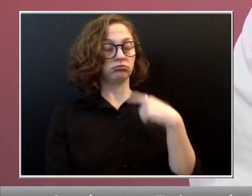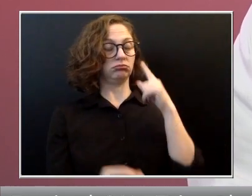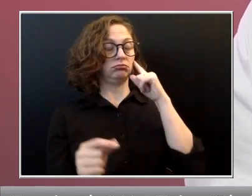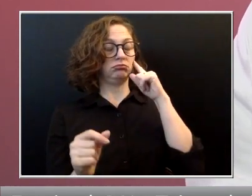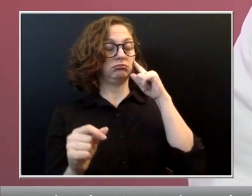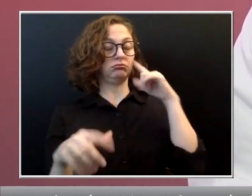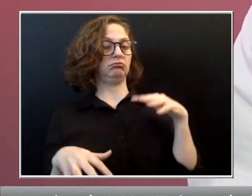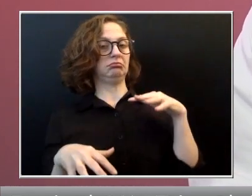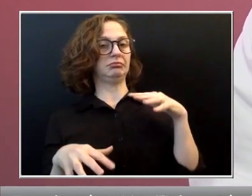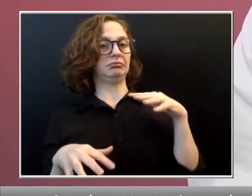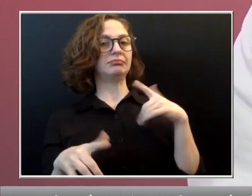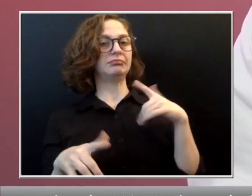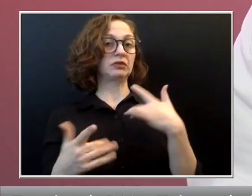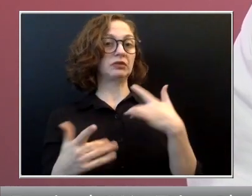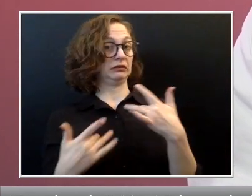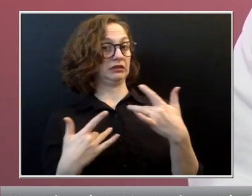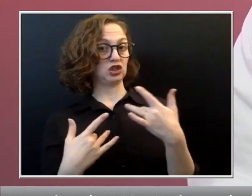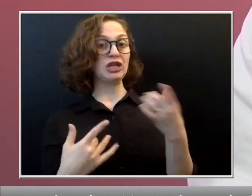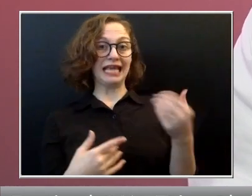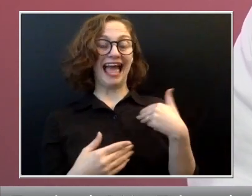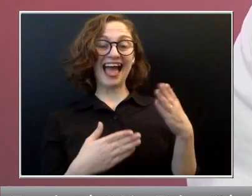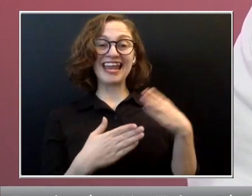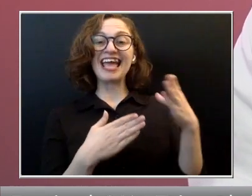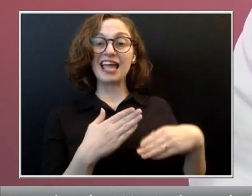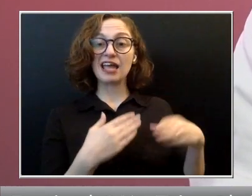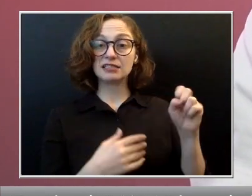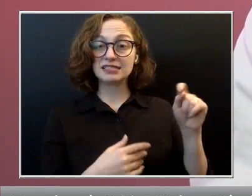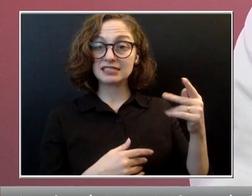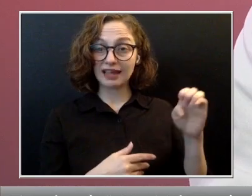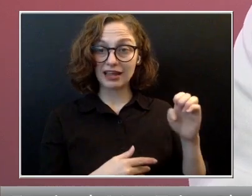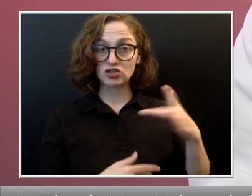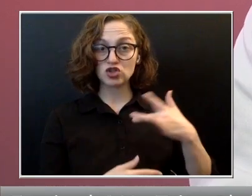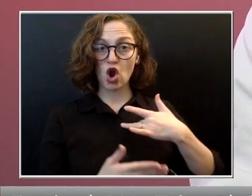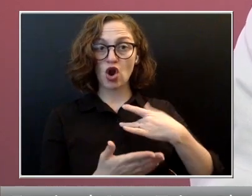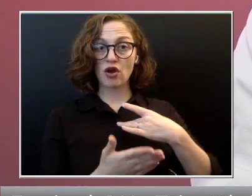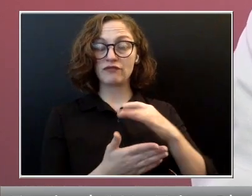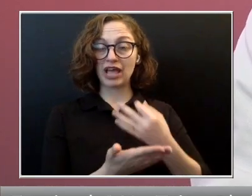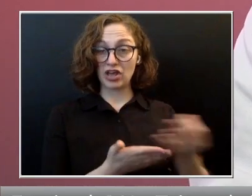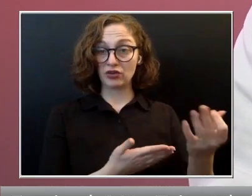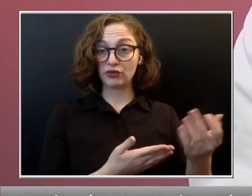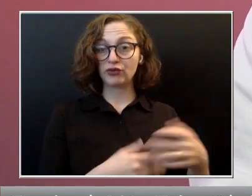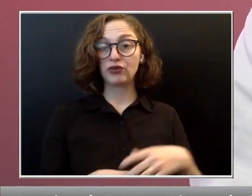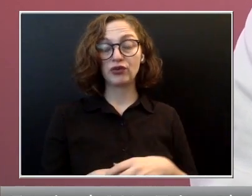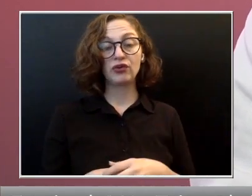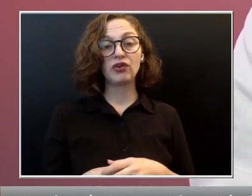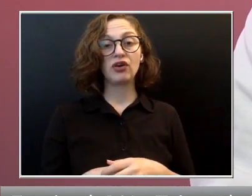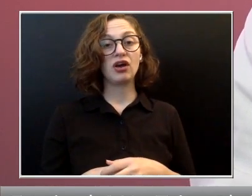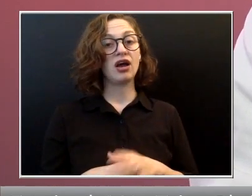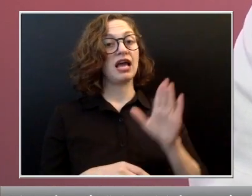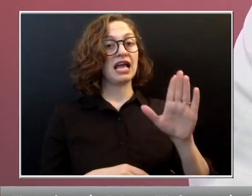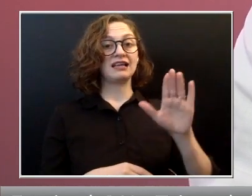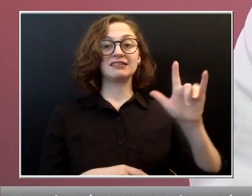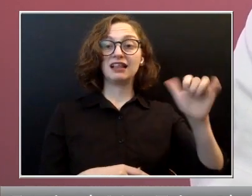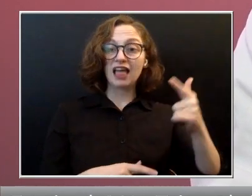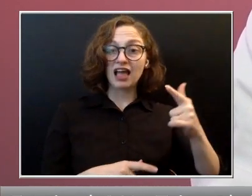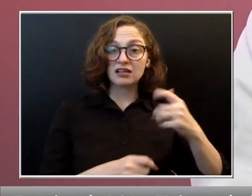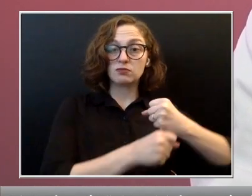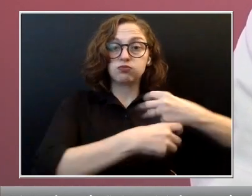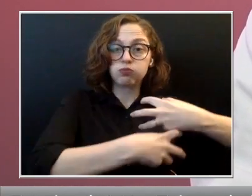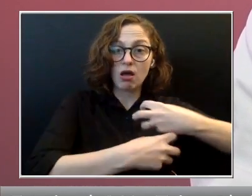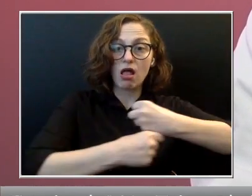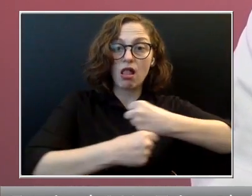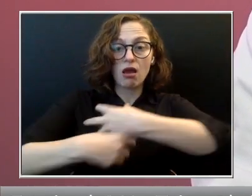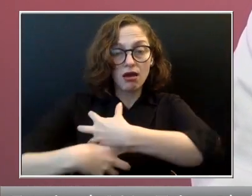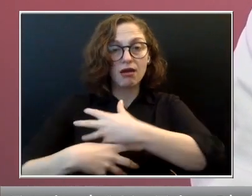with end-stage heart failure. I still remember he had a lot of swelling in his legs. He was cold, and I